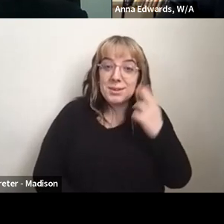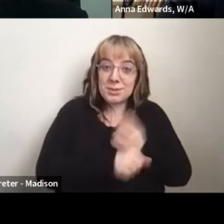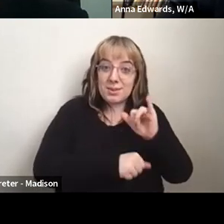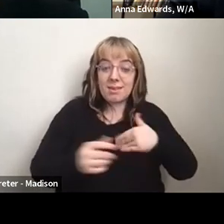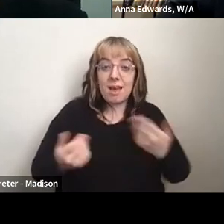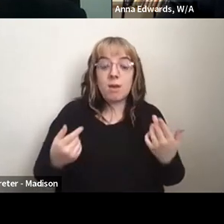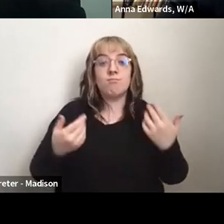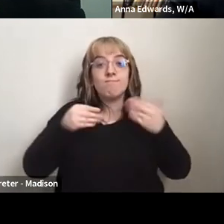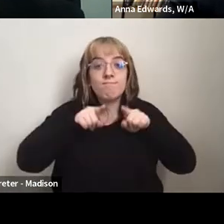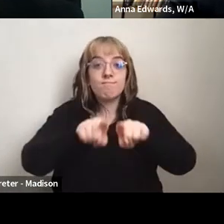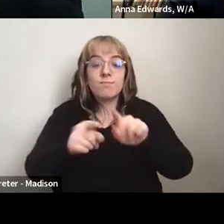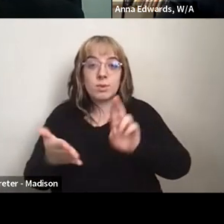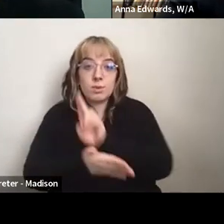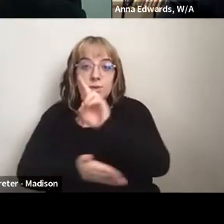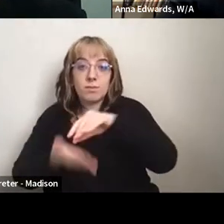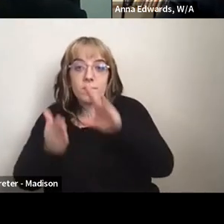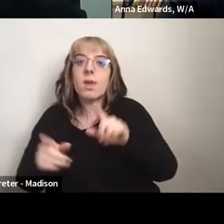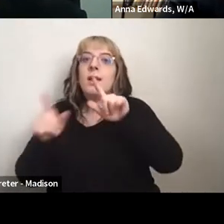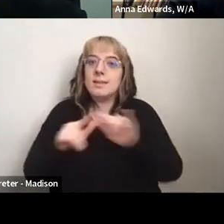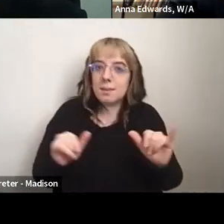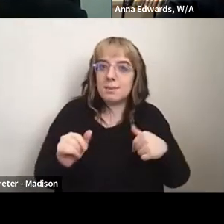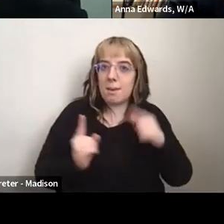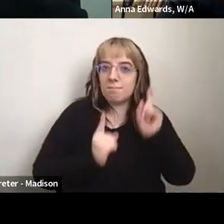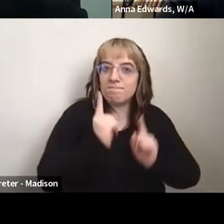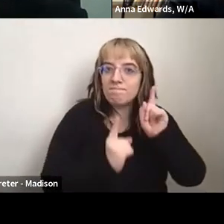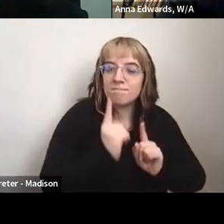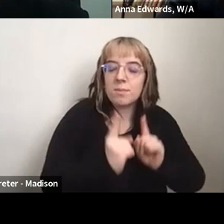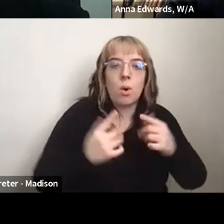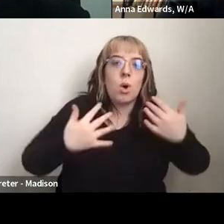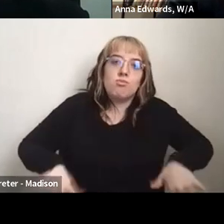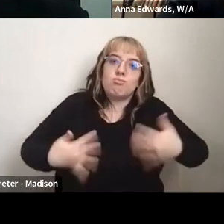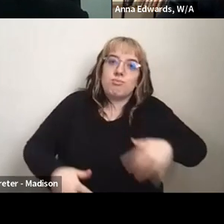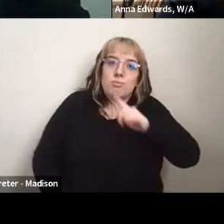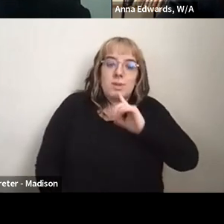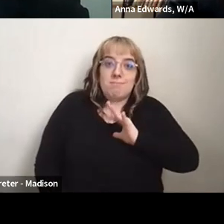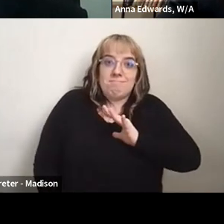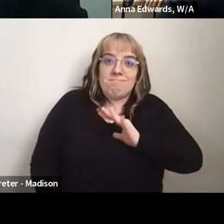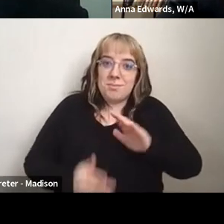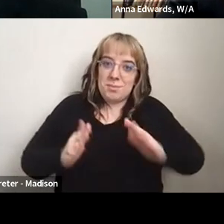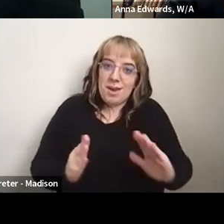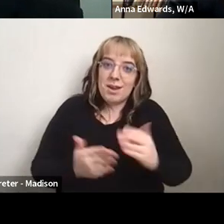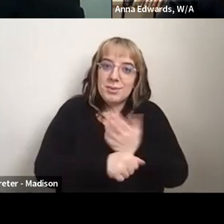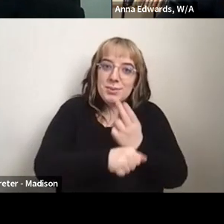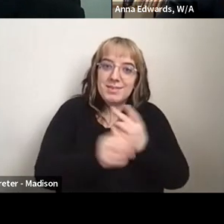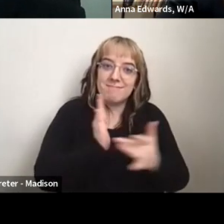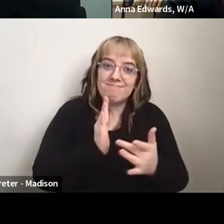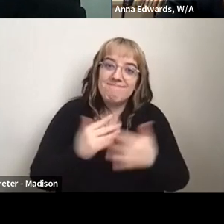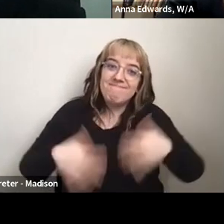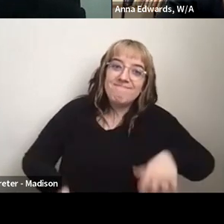university students, but also our peer-to-peers, it has been a neat way to use technology. Love